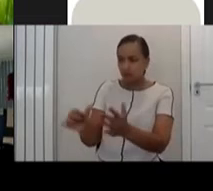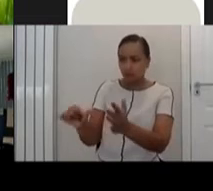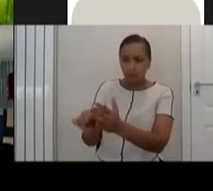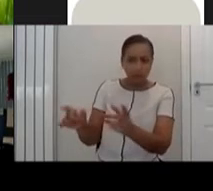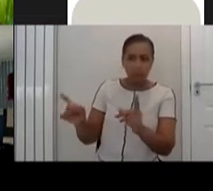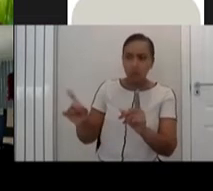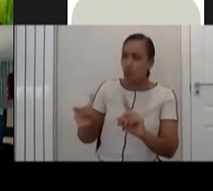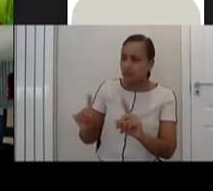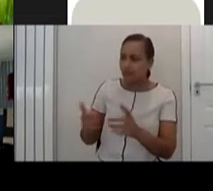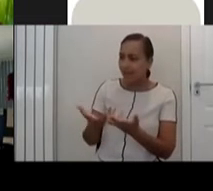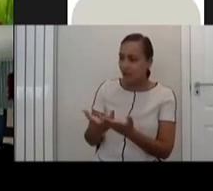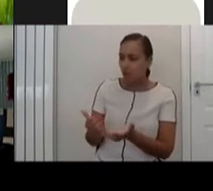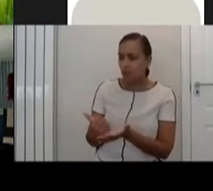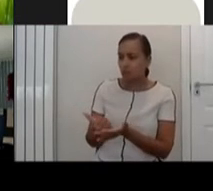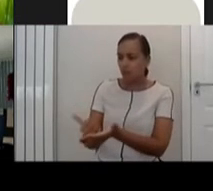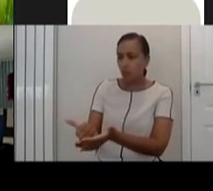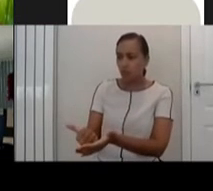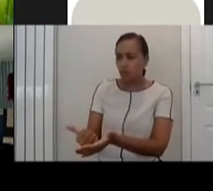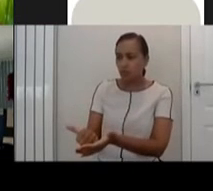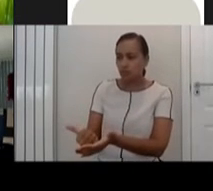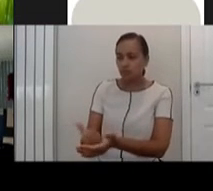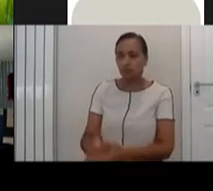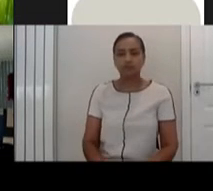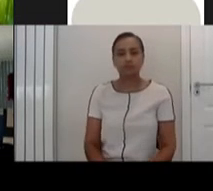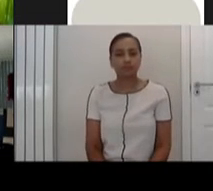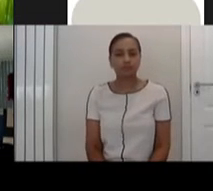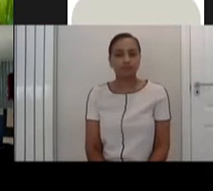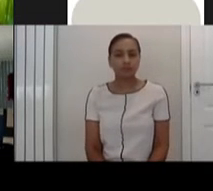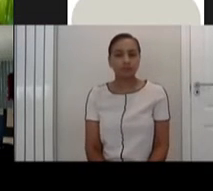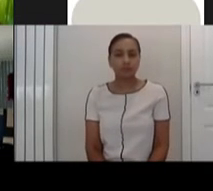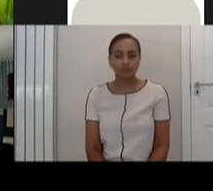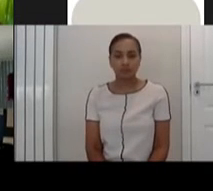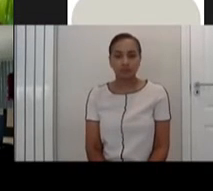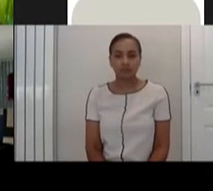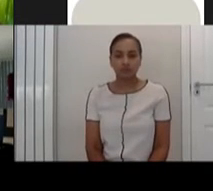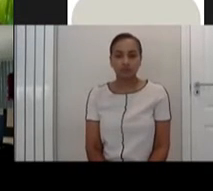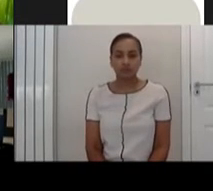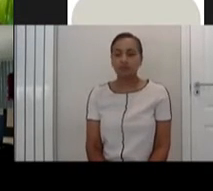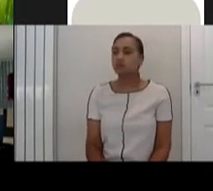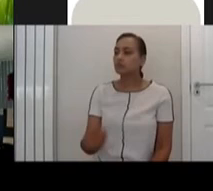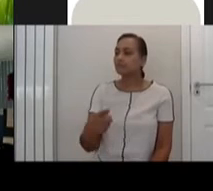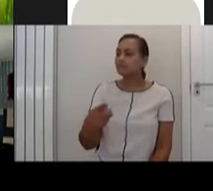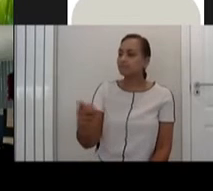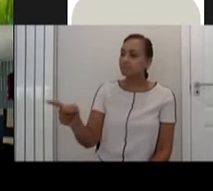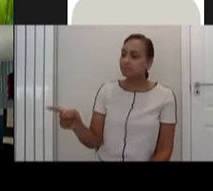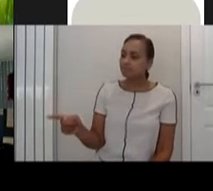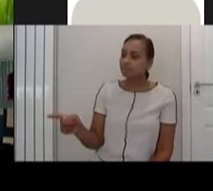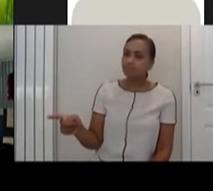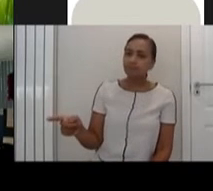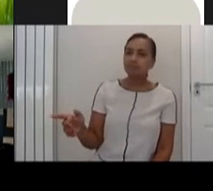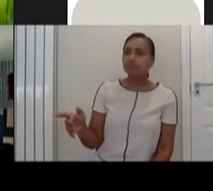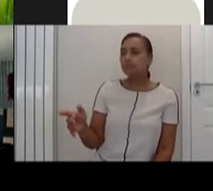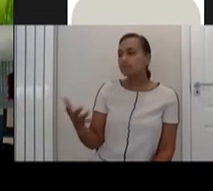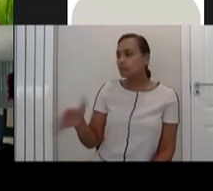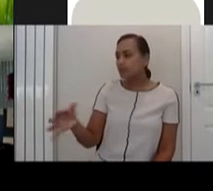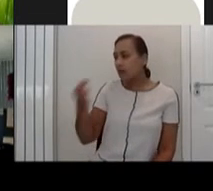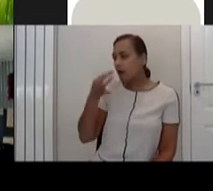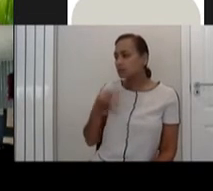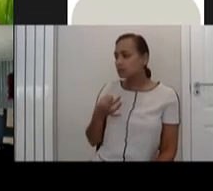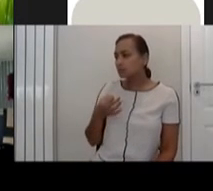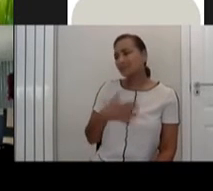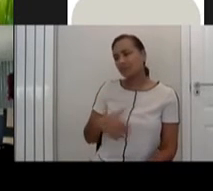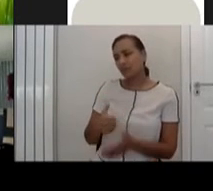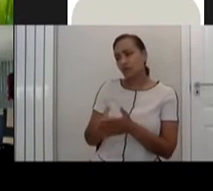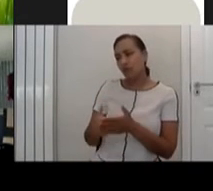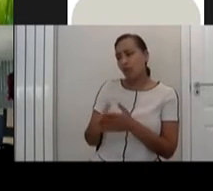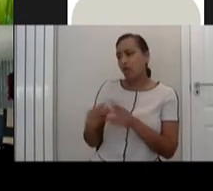and how we can best support them. And those people who requested regular contact